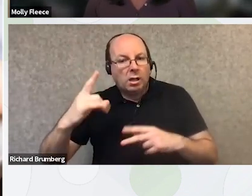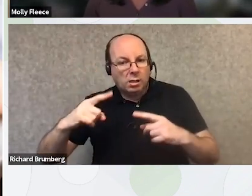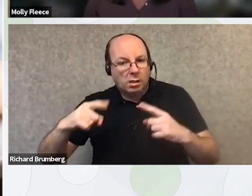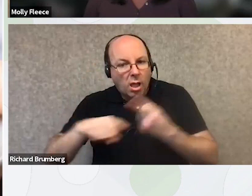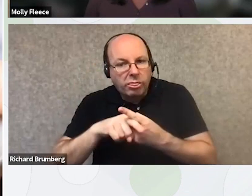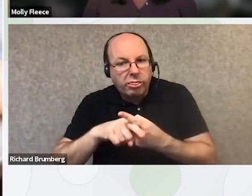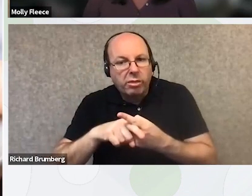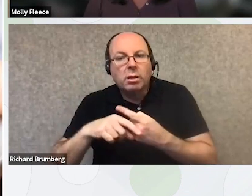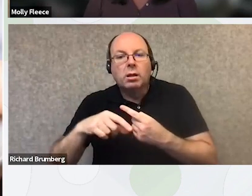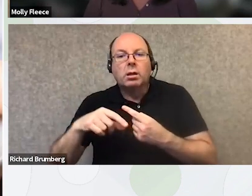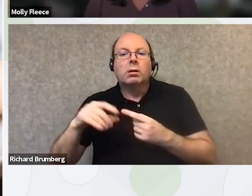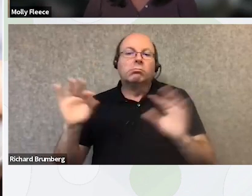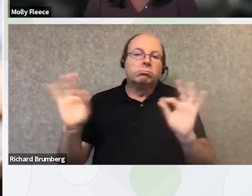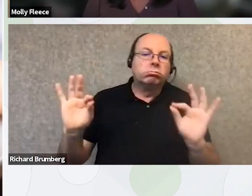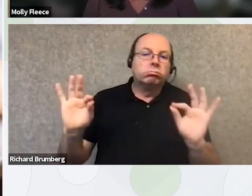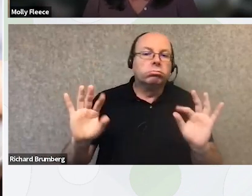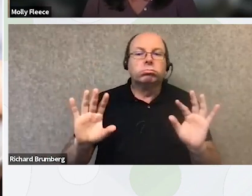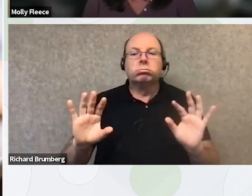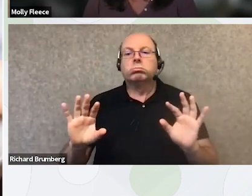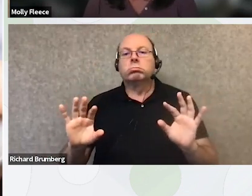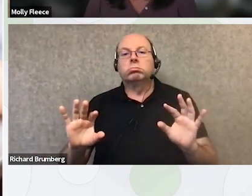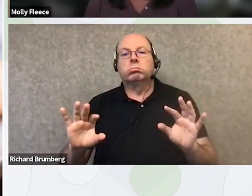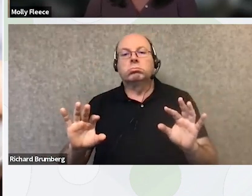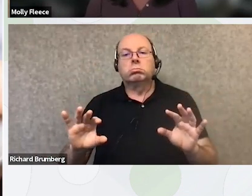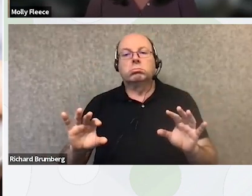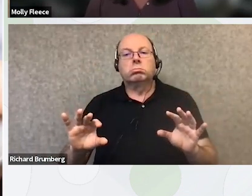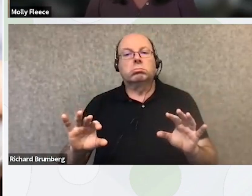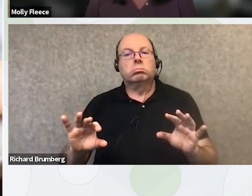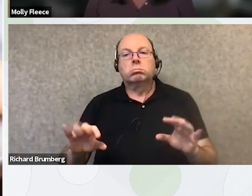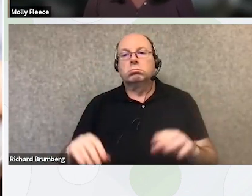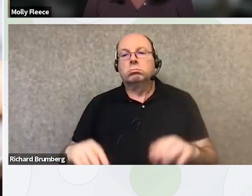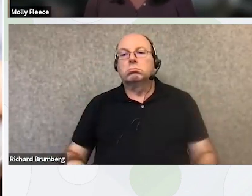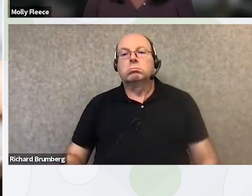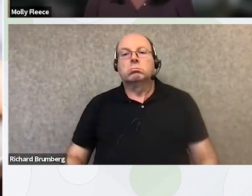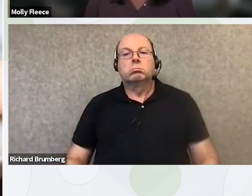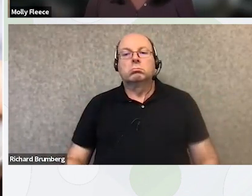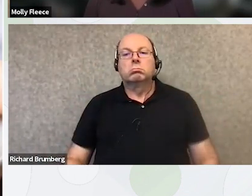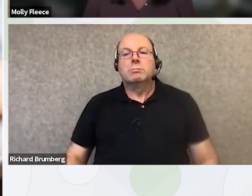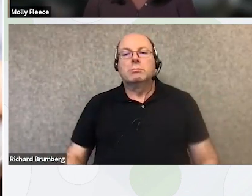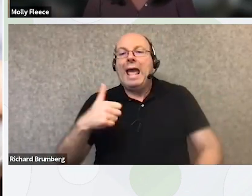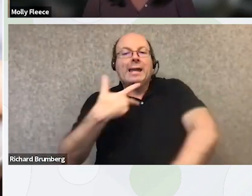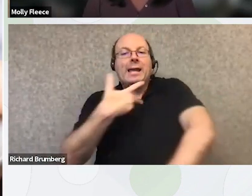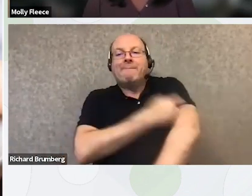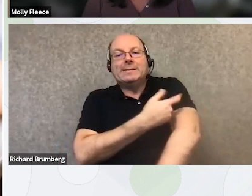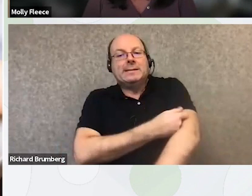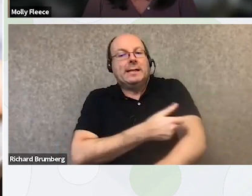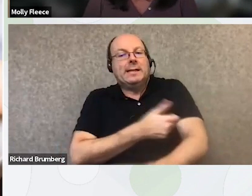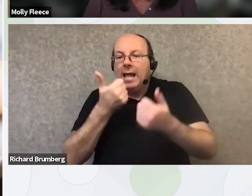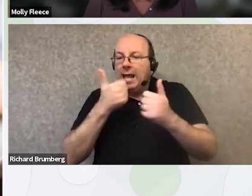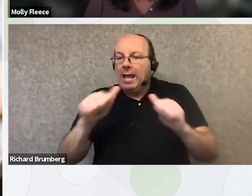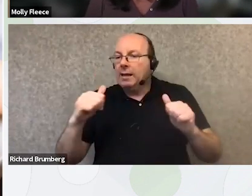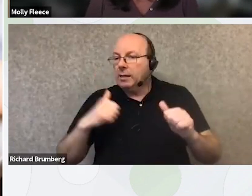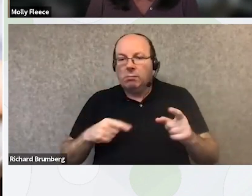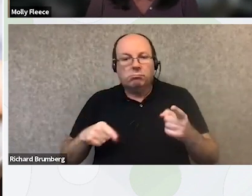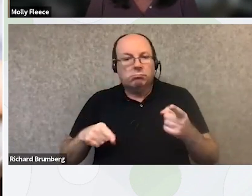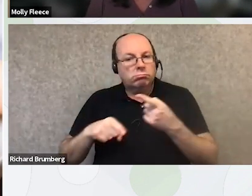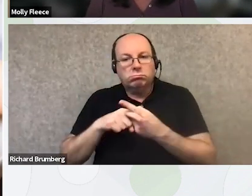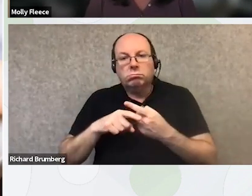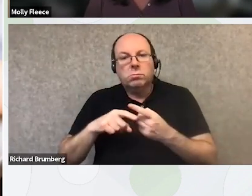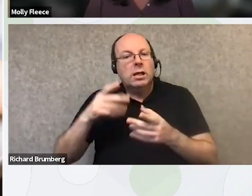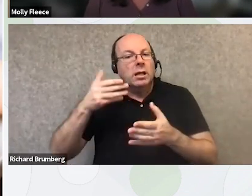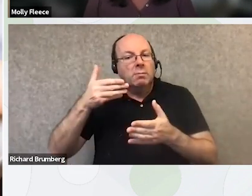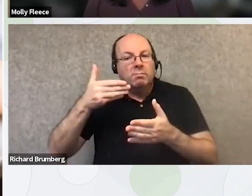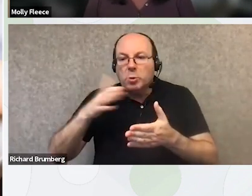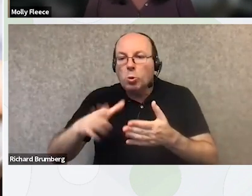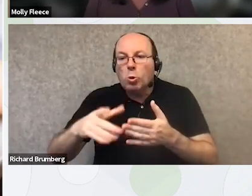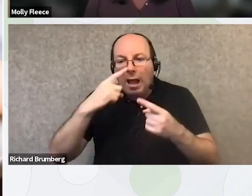that severe and life-threatening reactions to vaccines can occur in any vaccine in any case, regardless of allergy history. So